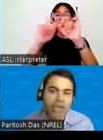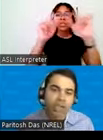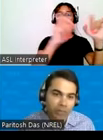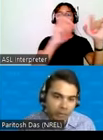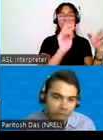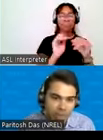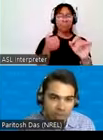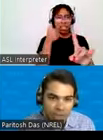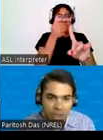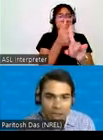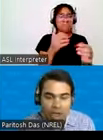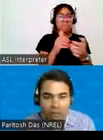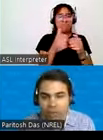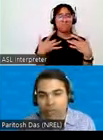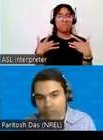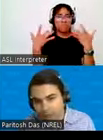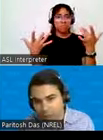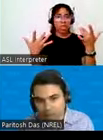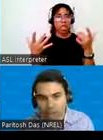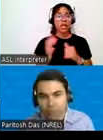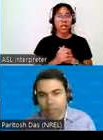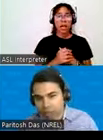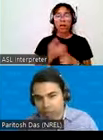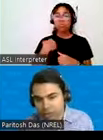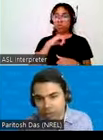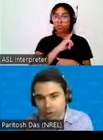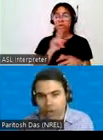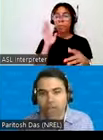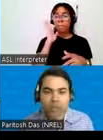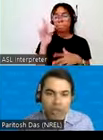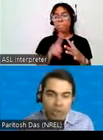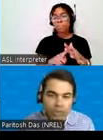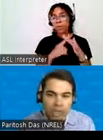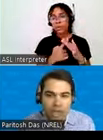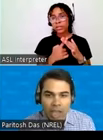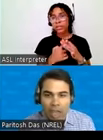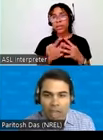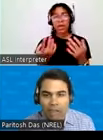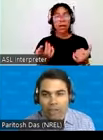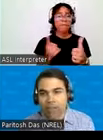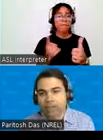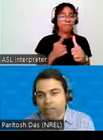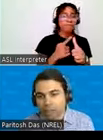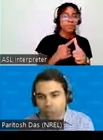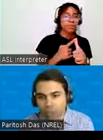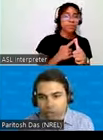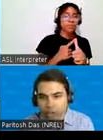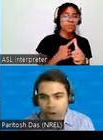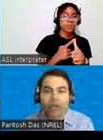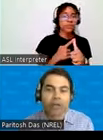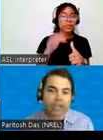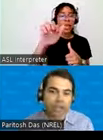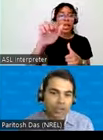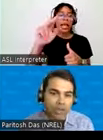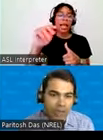a variety of different factors. First, we start with demand projections for end-use loads, And this includes